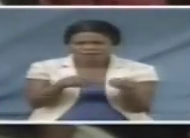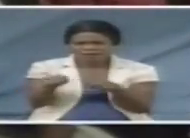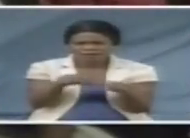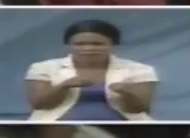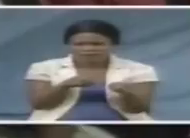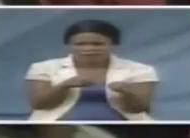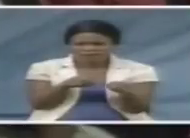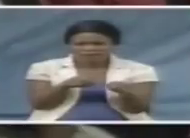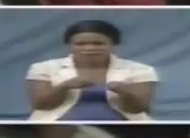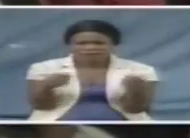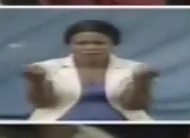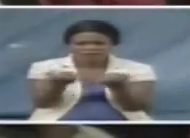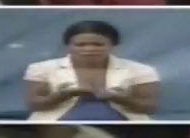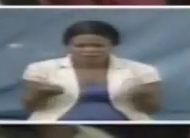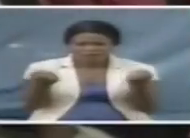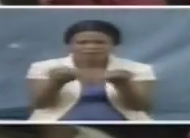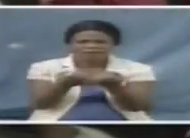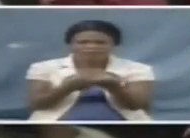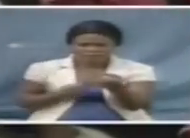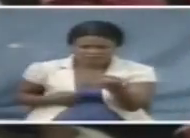a conducive governance